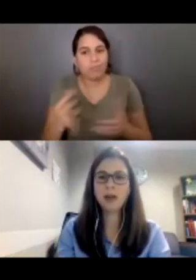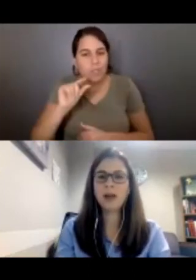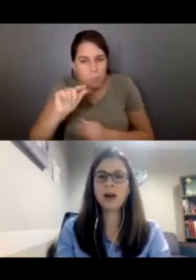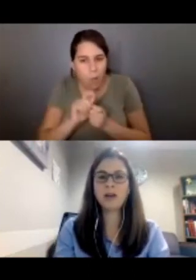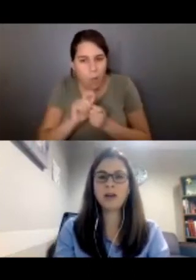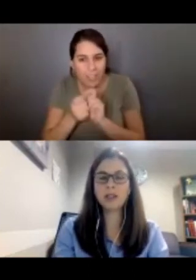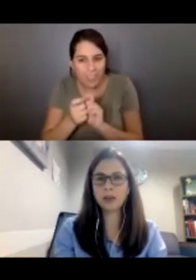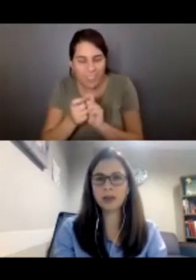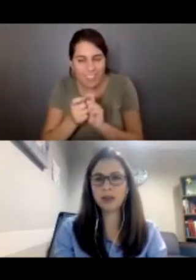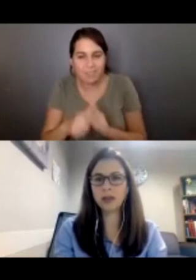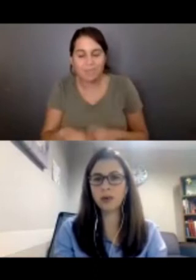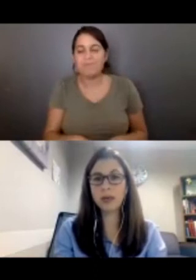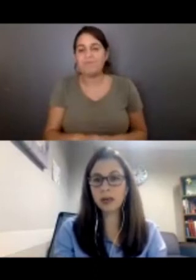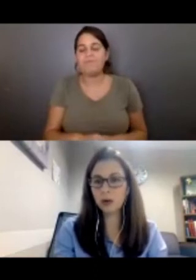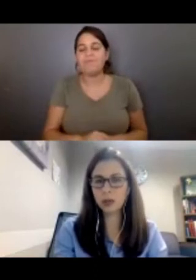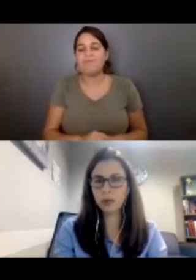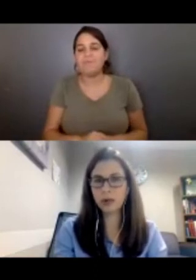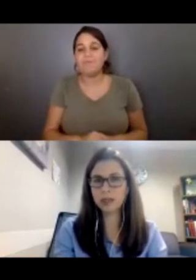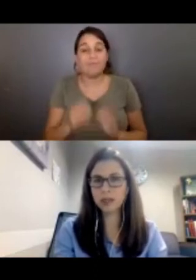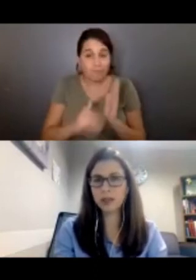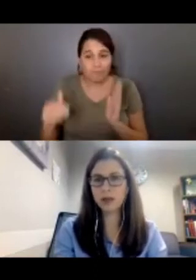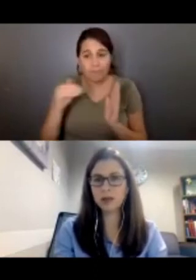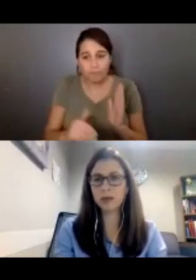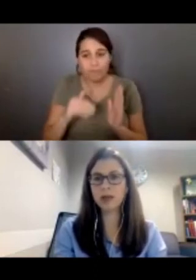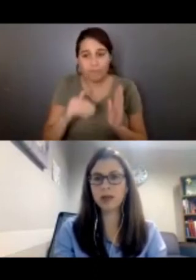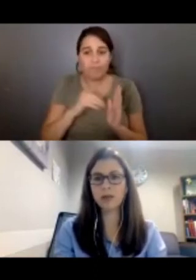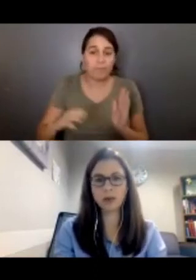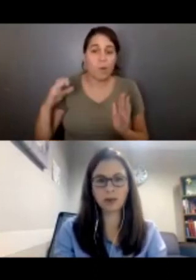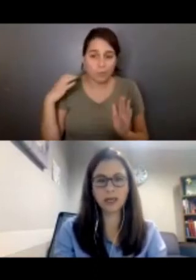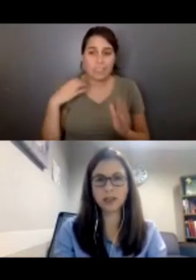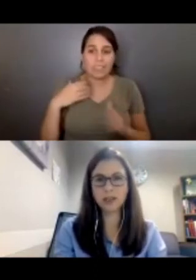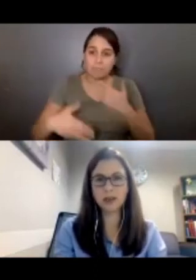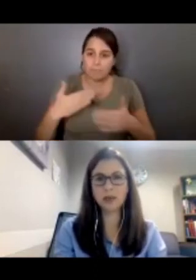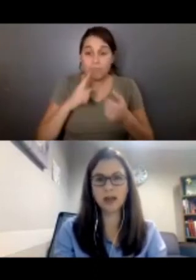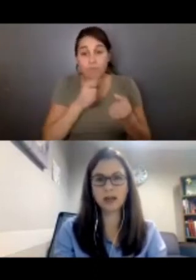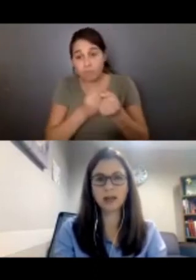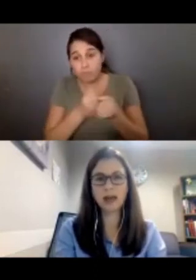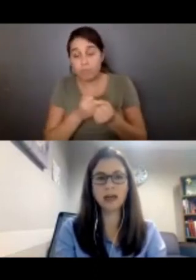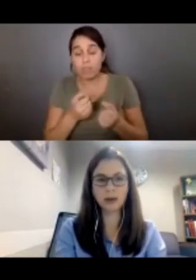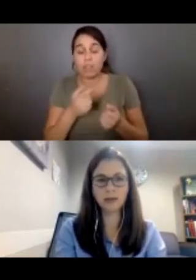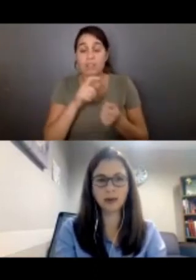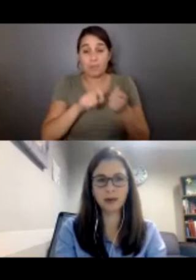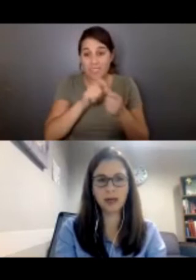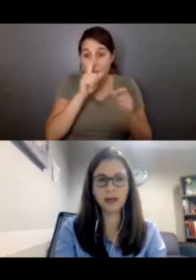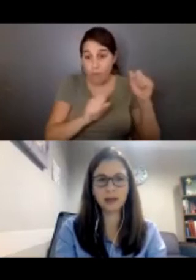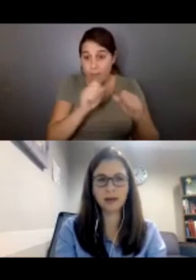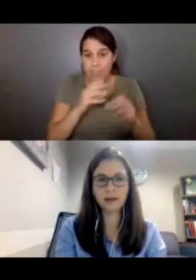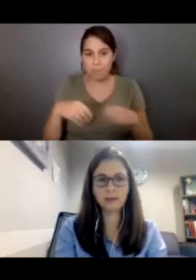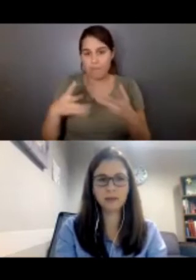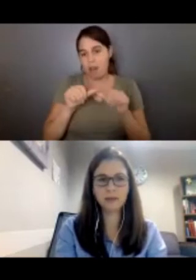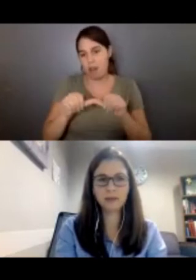time, often doing repeated coaching with residents to be able to reinforce strategies and provide ongoing feedback.